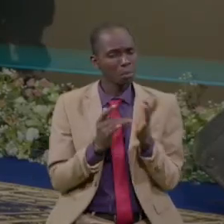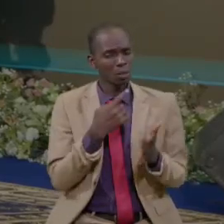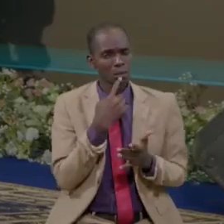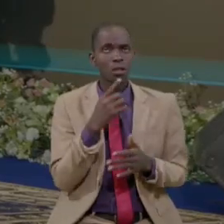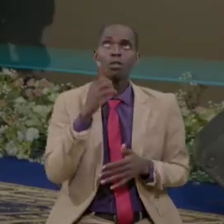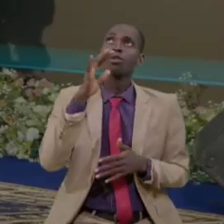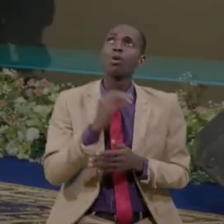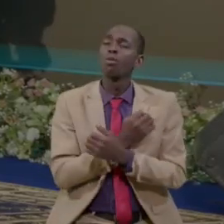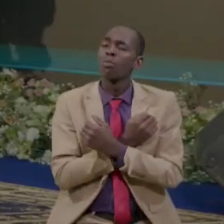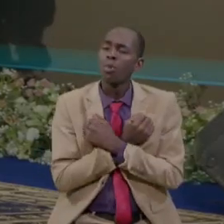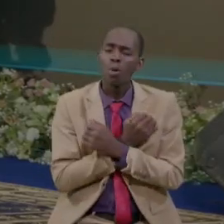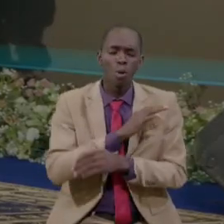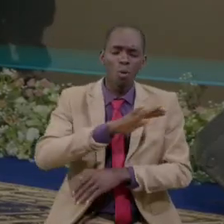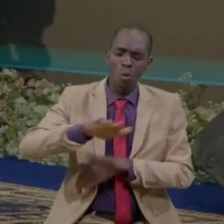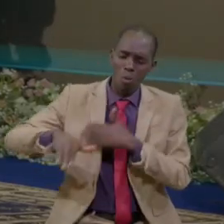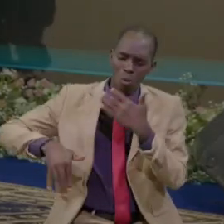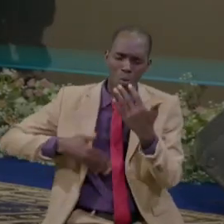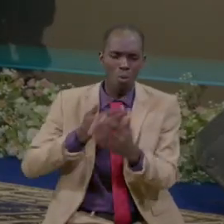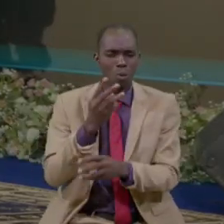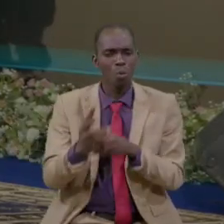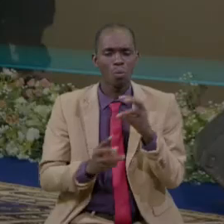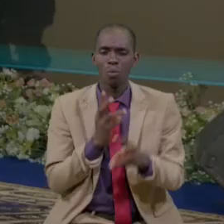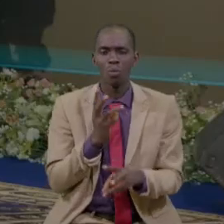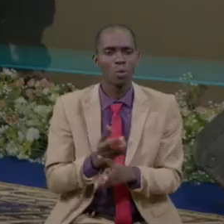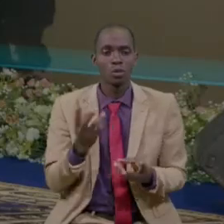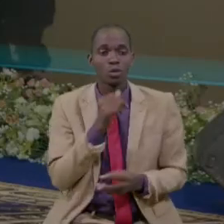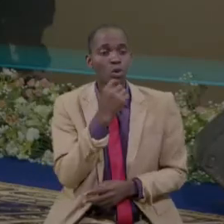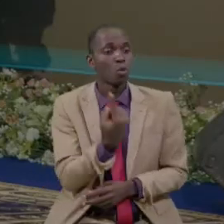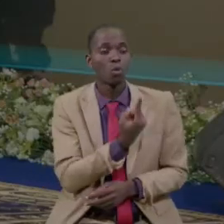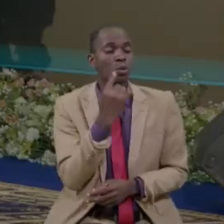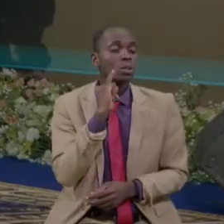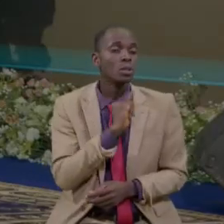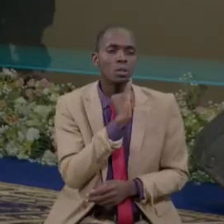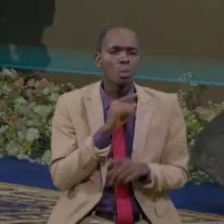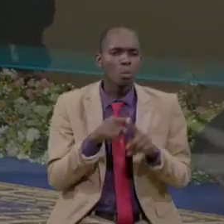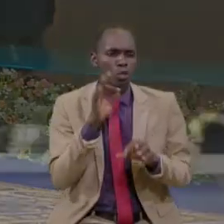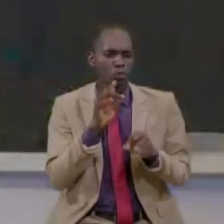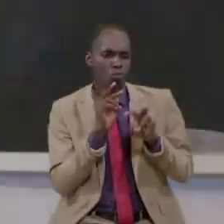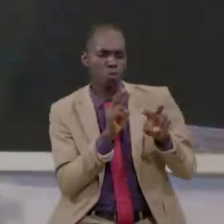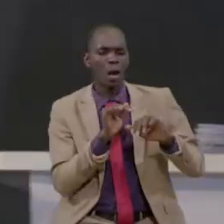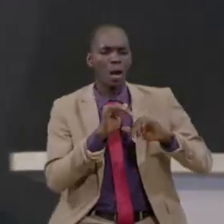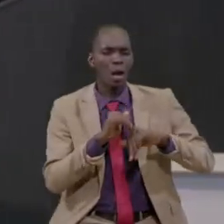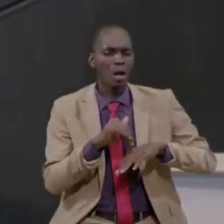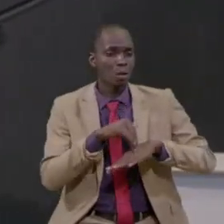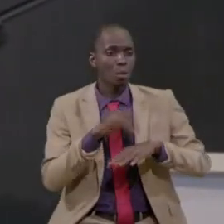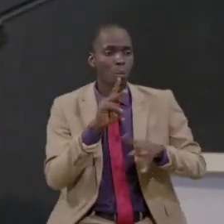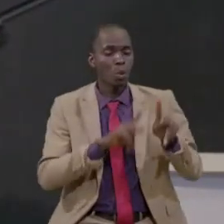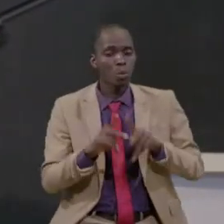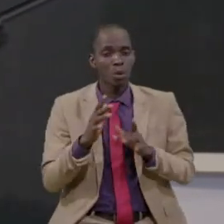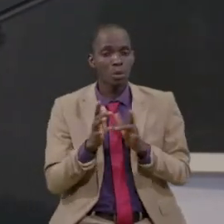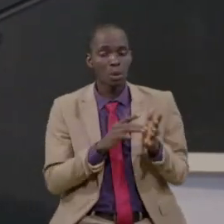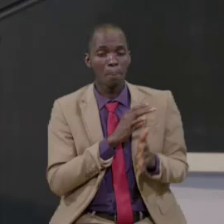But as you look at the people that Jesus ministered to, he ministered majorly, mainly to those